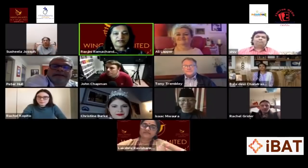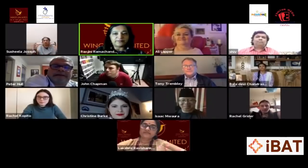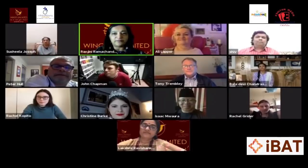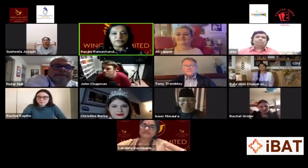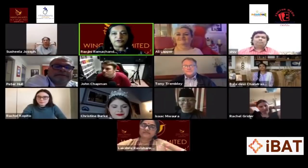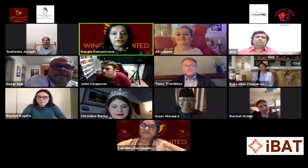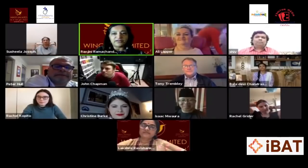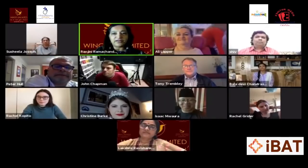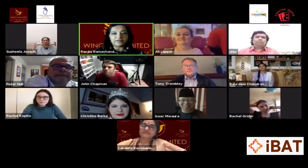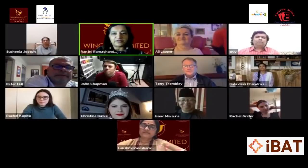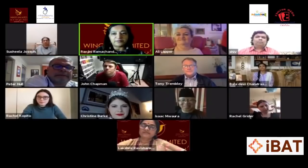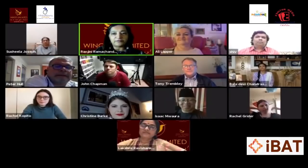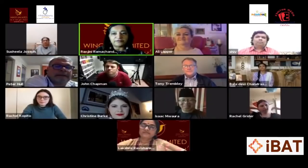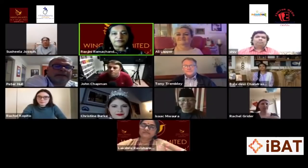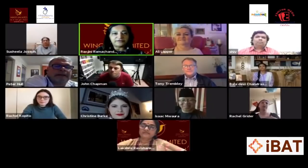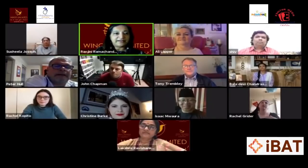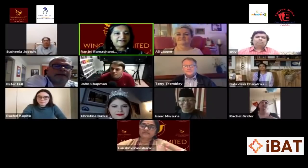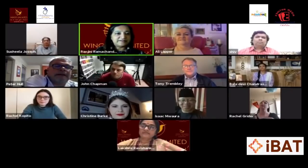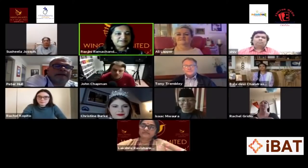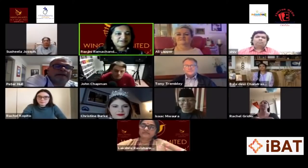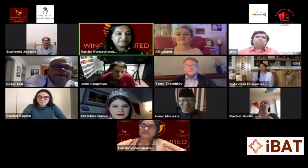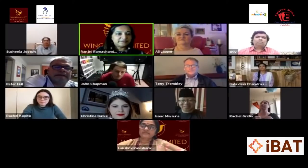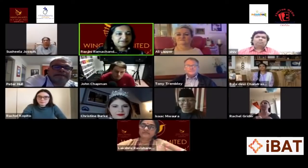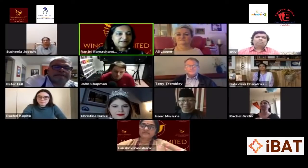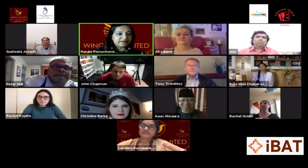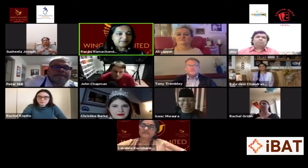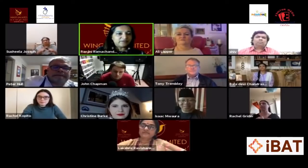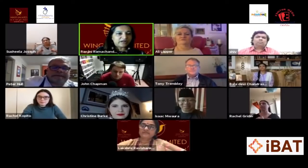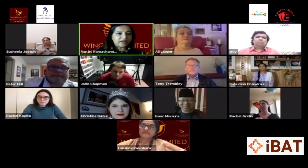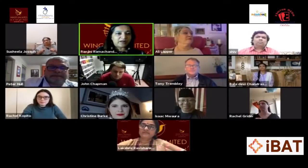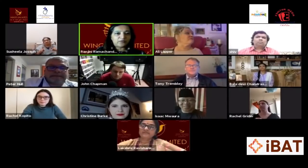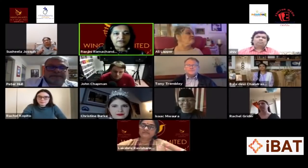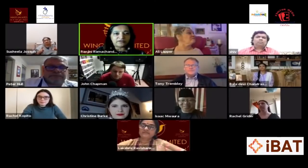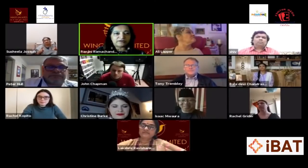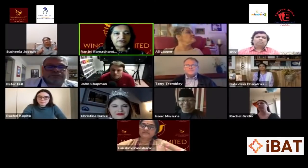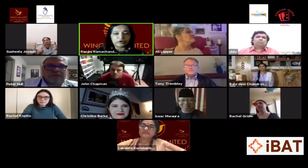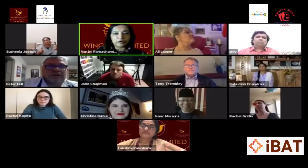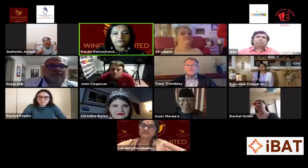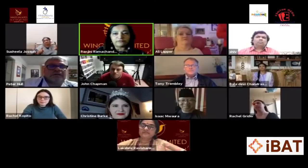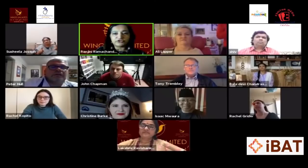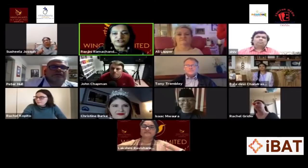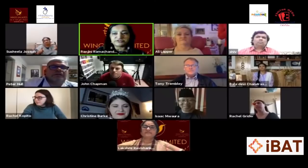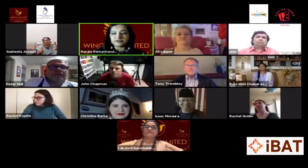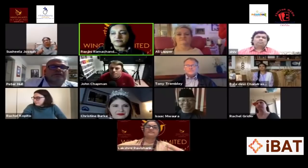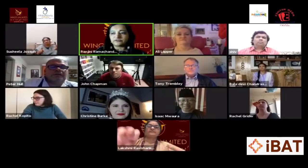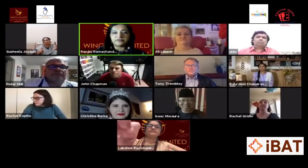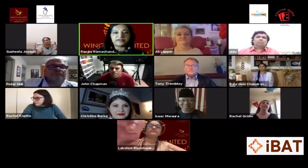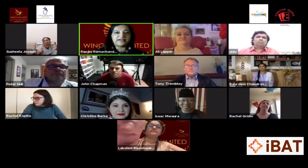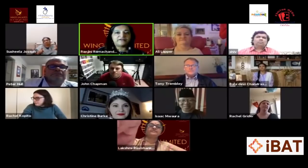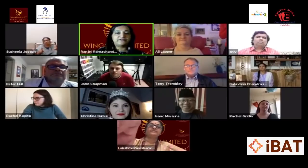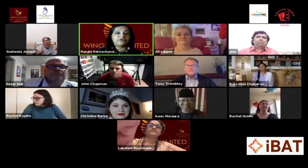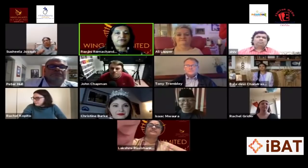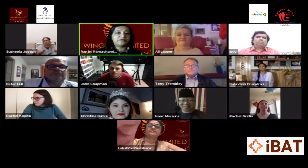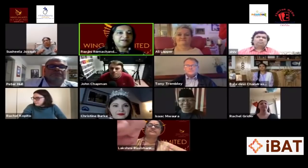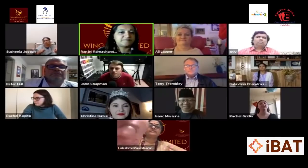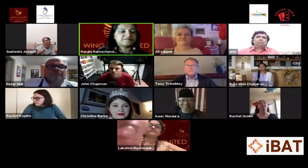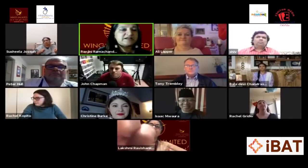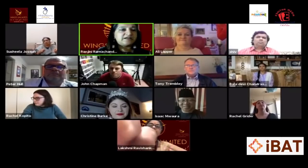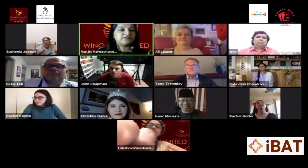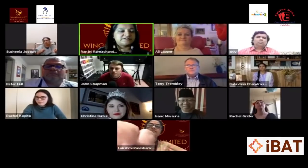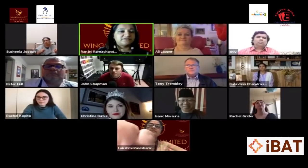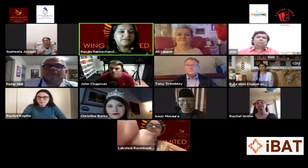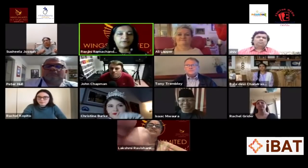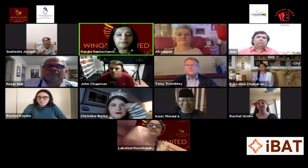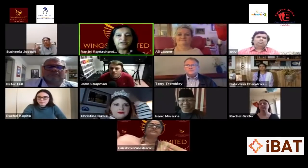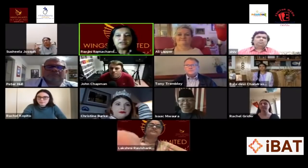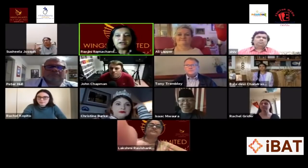So we have a couple of different galleries here. I wonder, you know, if we should just go through the gallery window, perhaps I